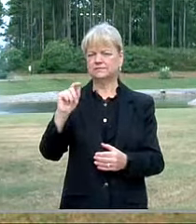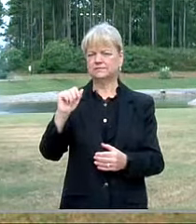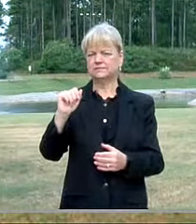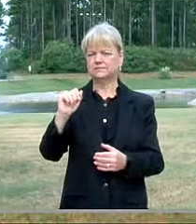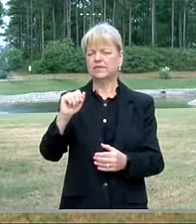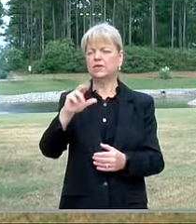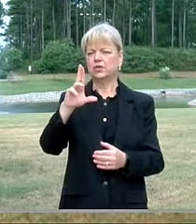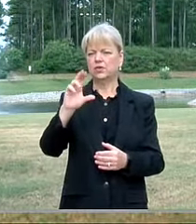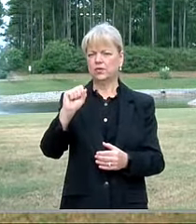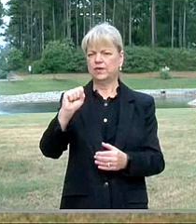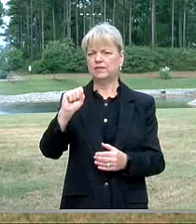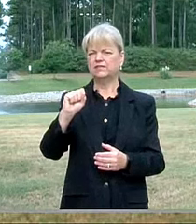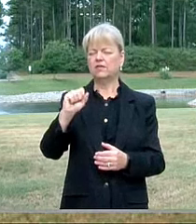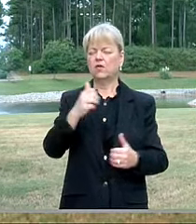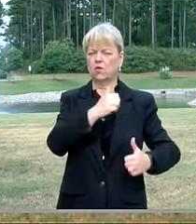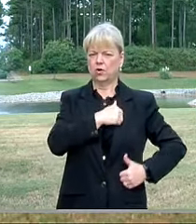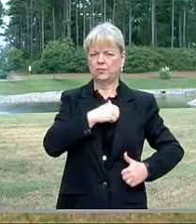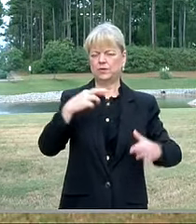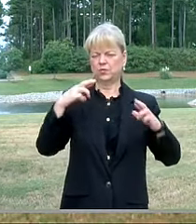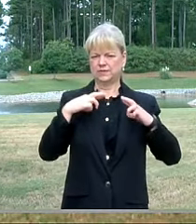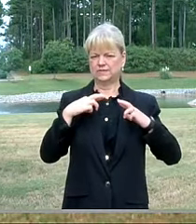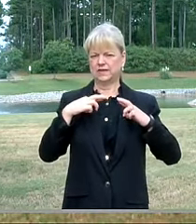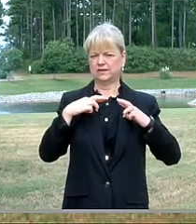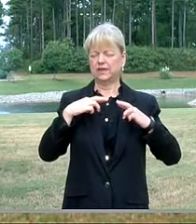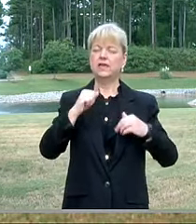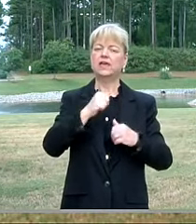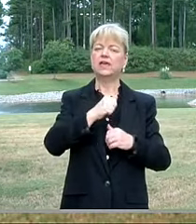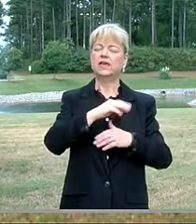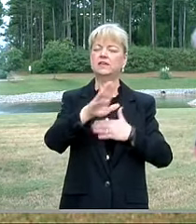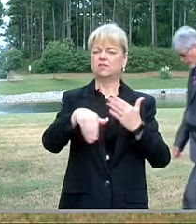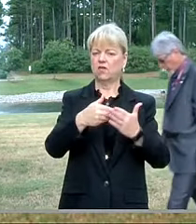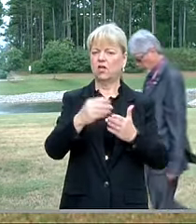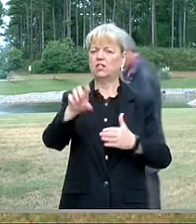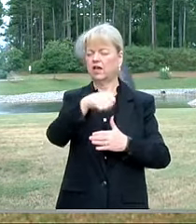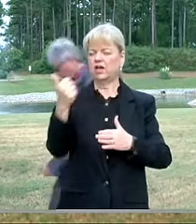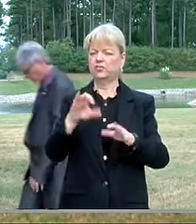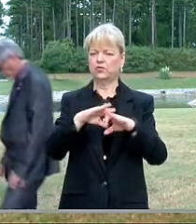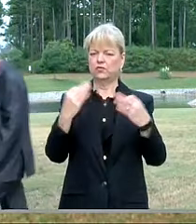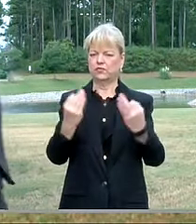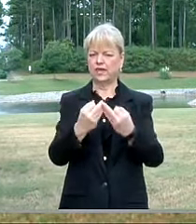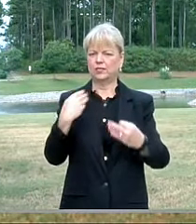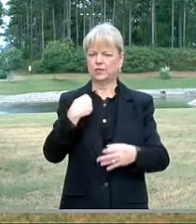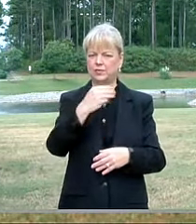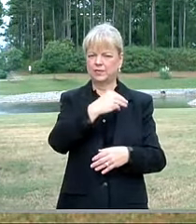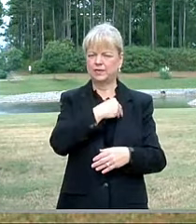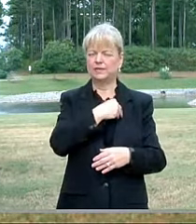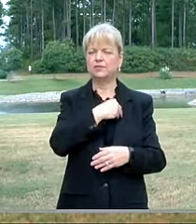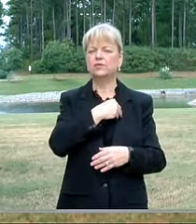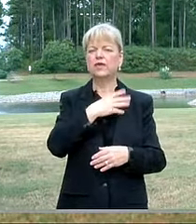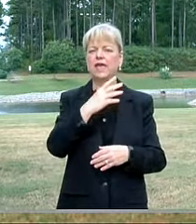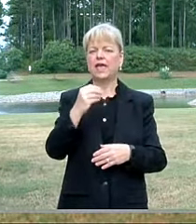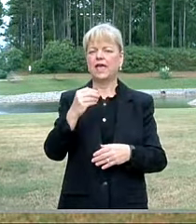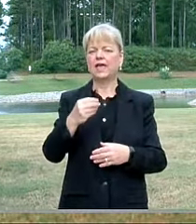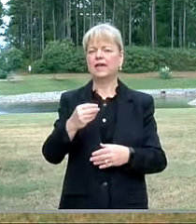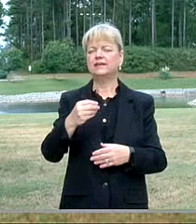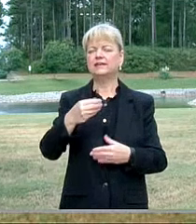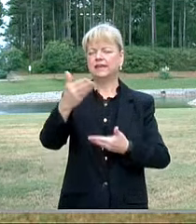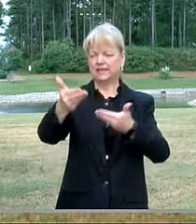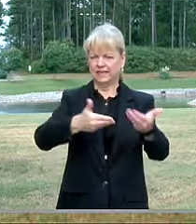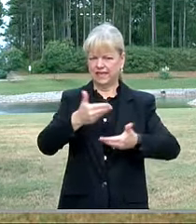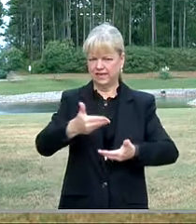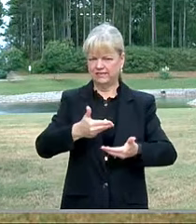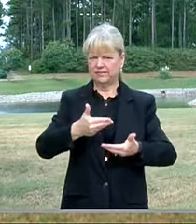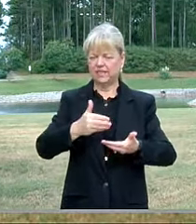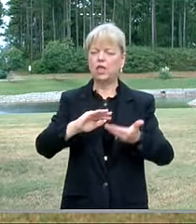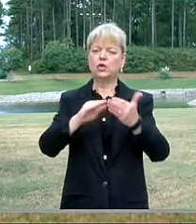Army retired. And to all our other family members, friends, general officers, distinguished guests, community